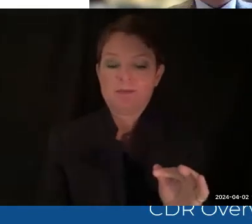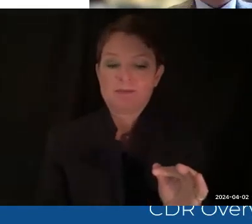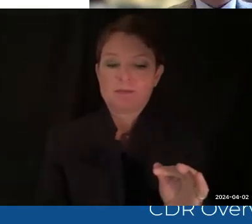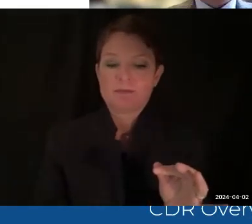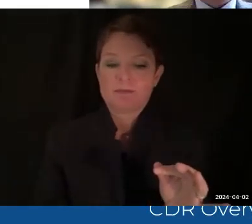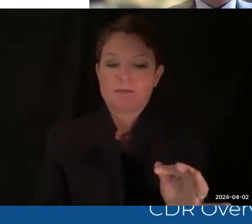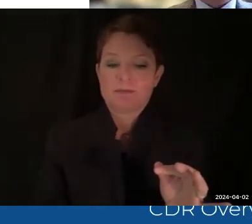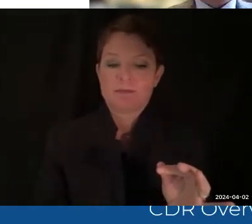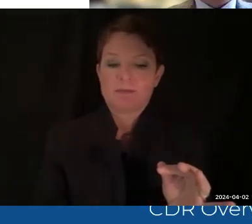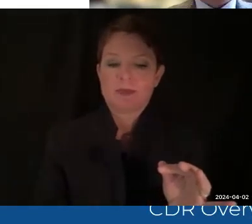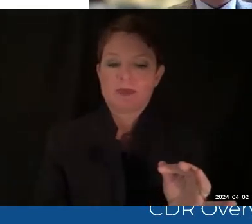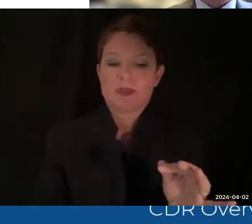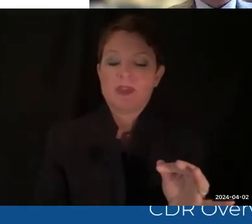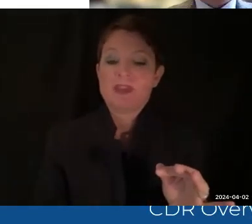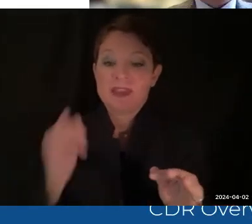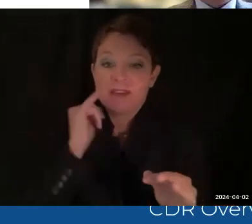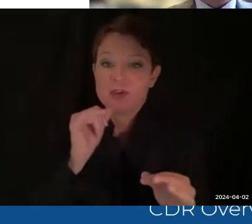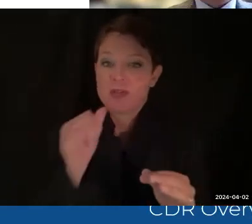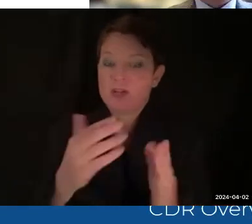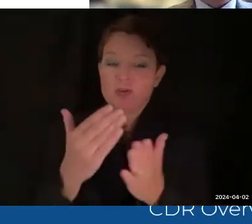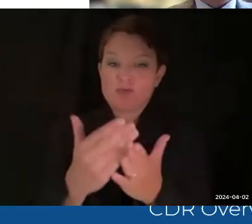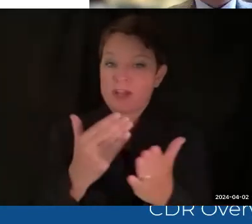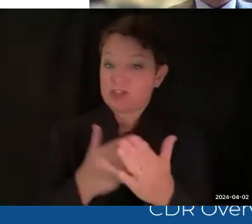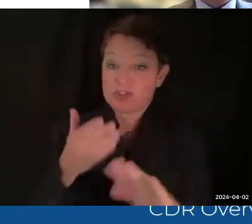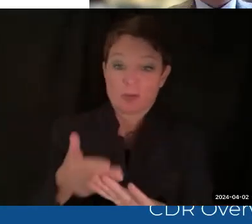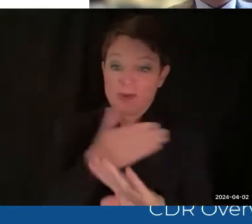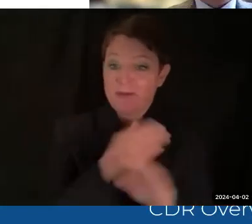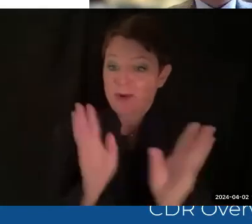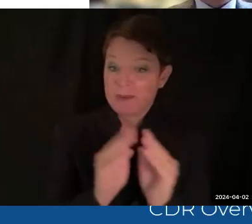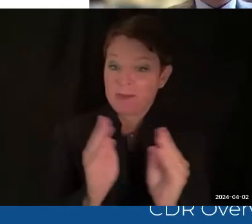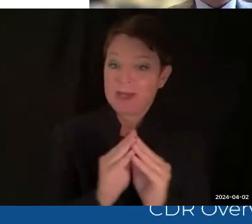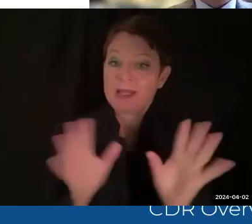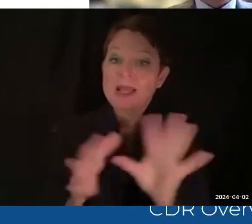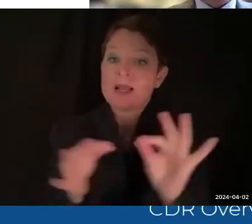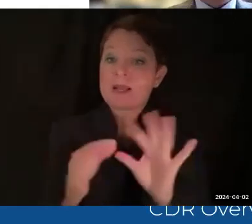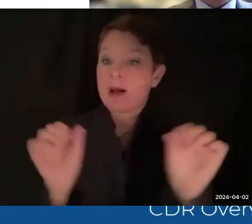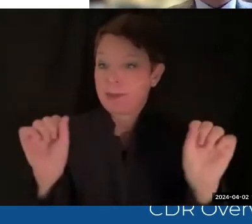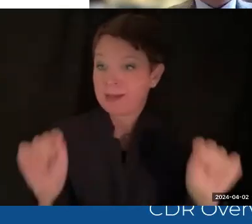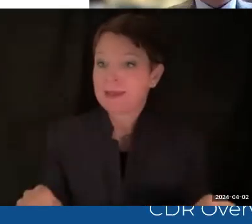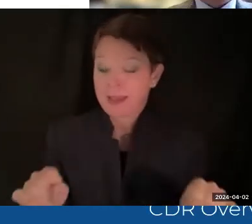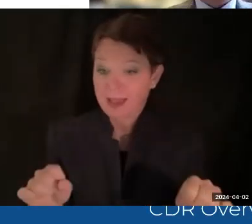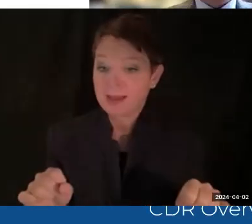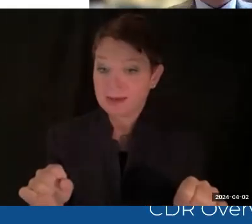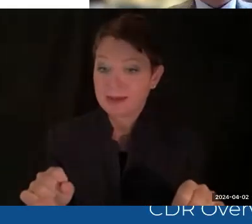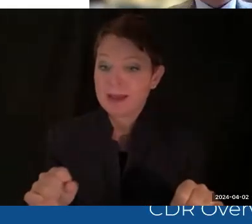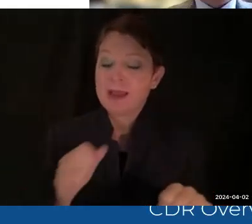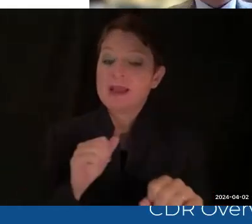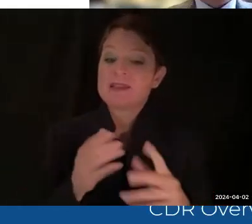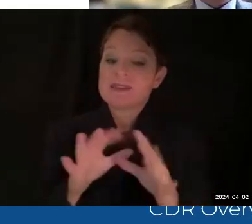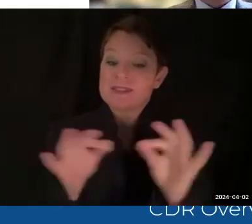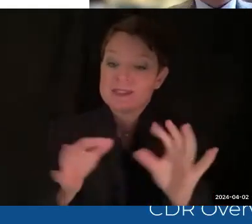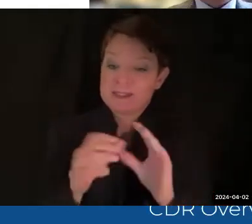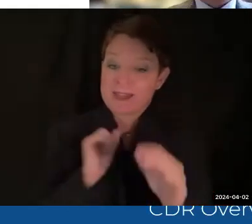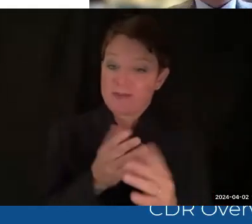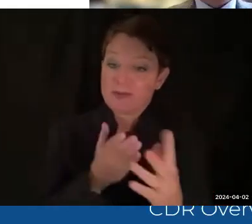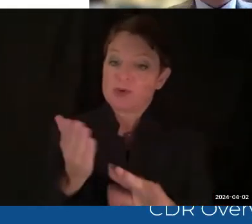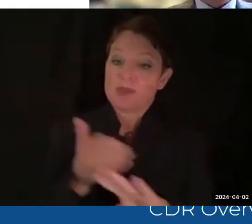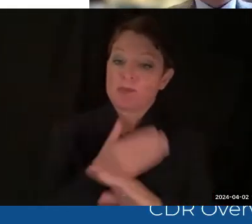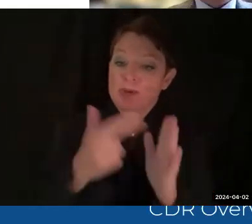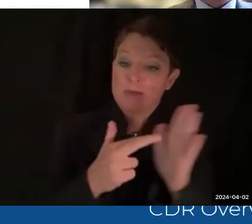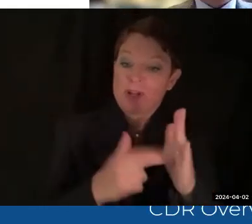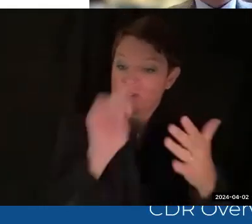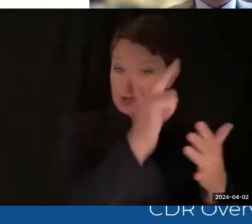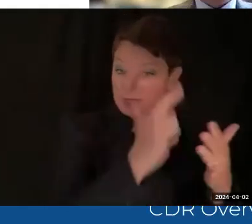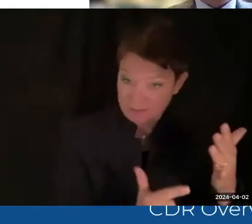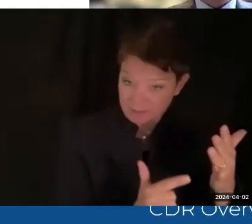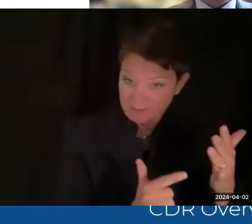register in advance of the meeting, there will still be opportunity to comment. Once staff have gone through the pre-registered list,